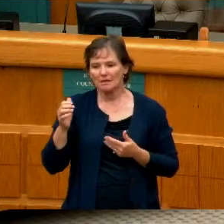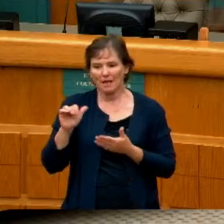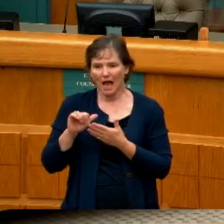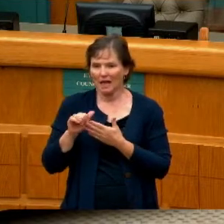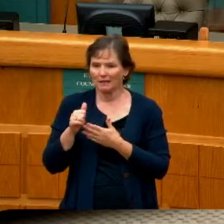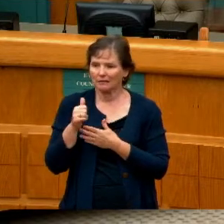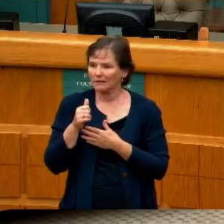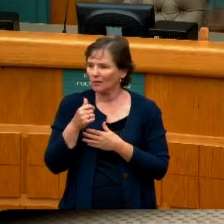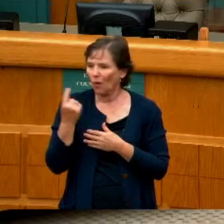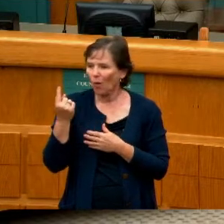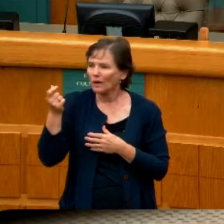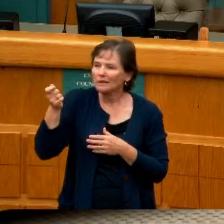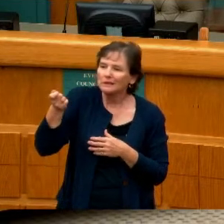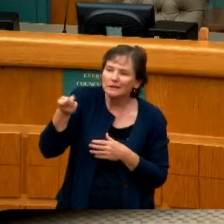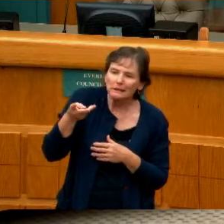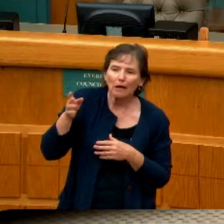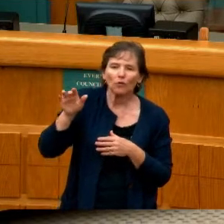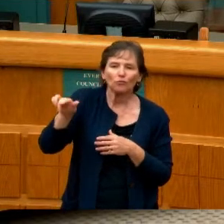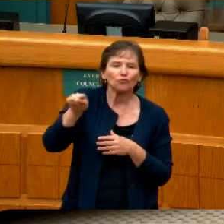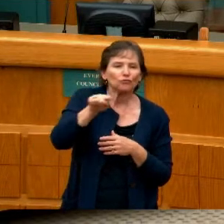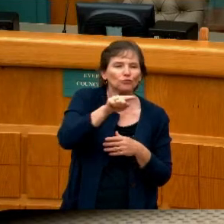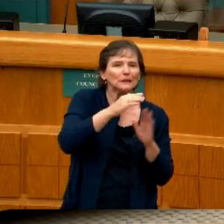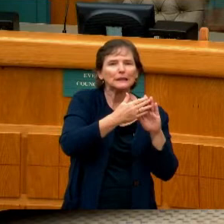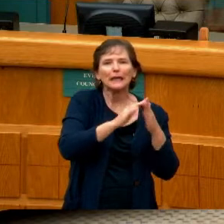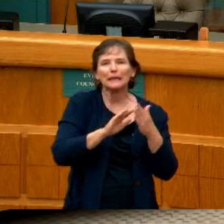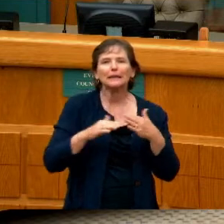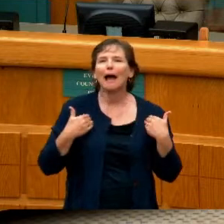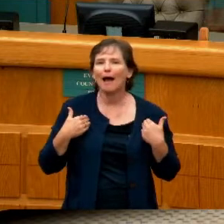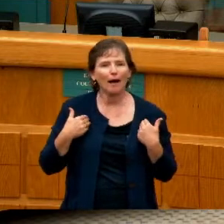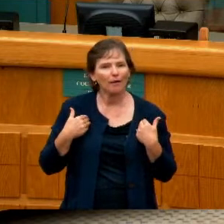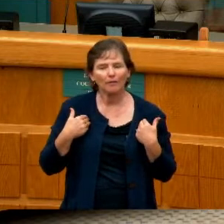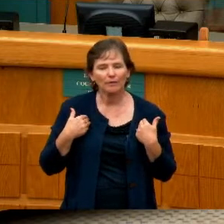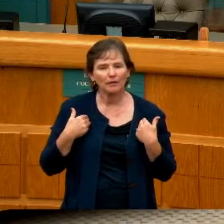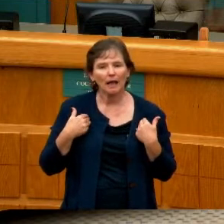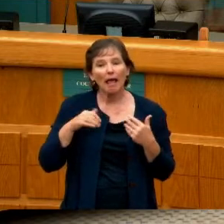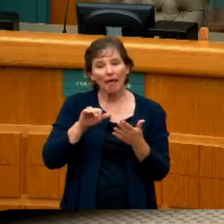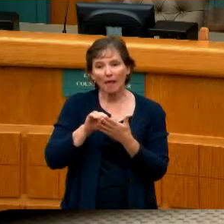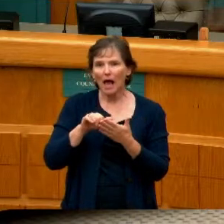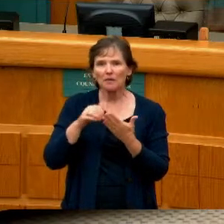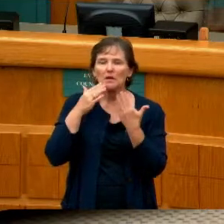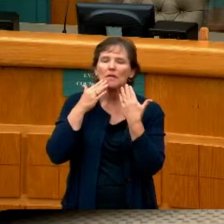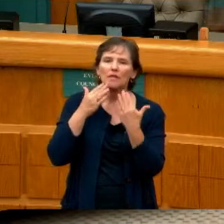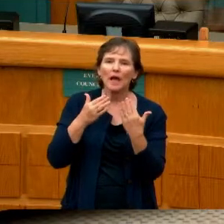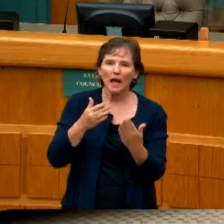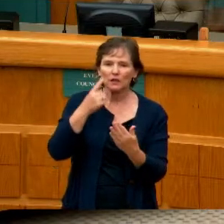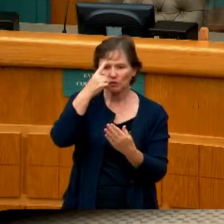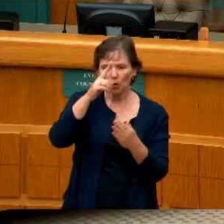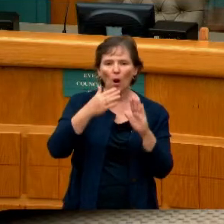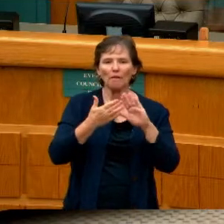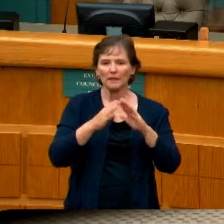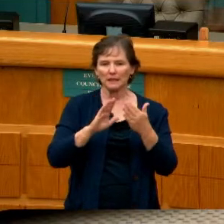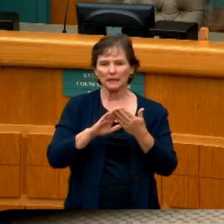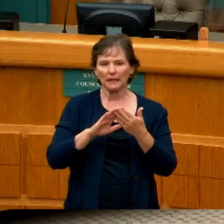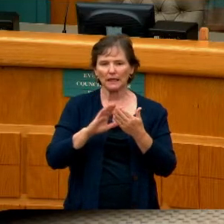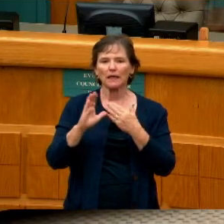resources that very few communities have, and that is truly in thanks,